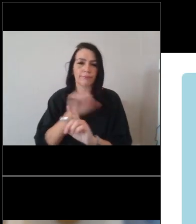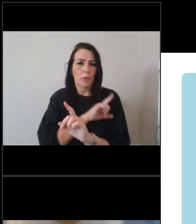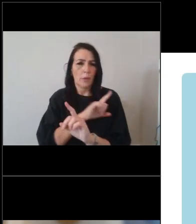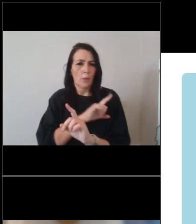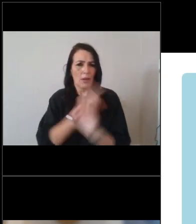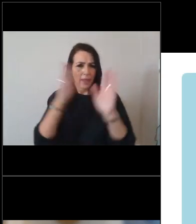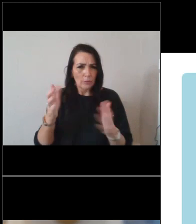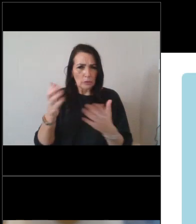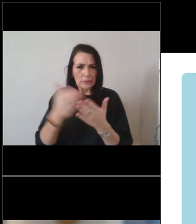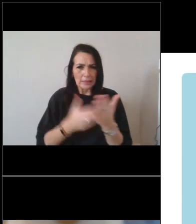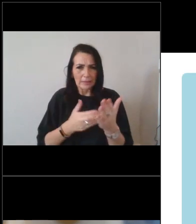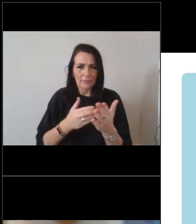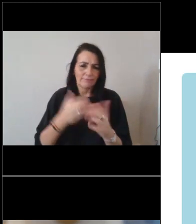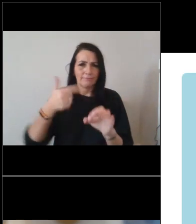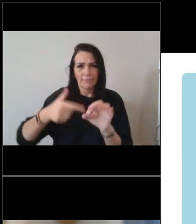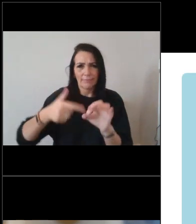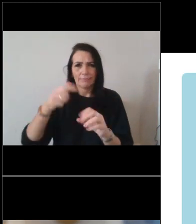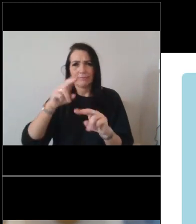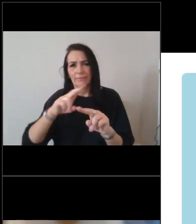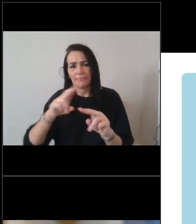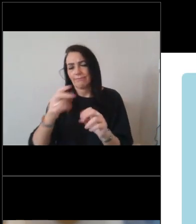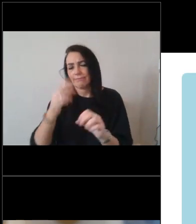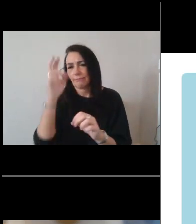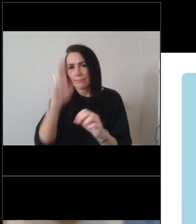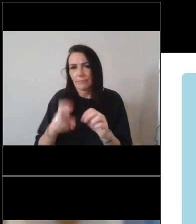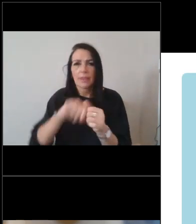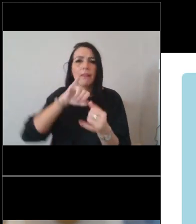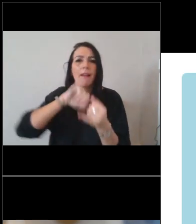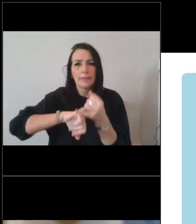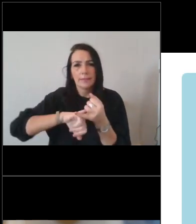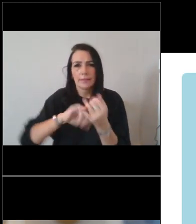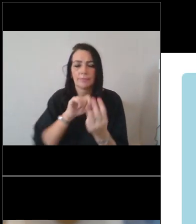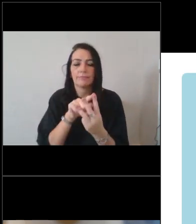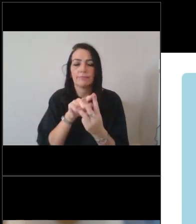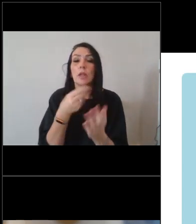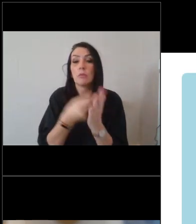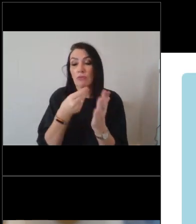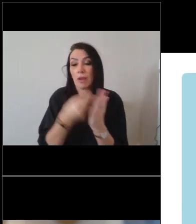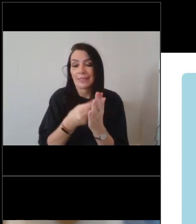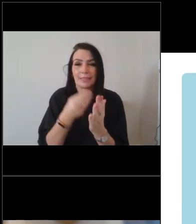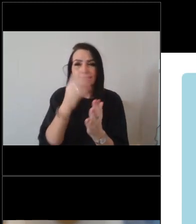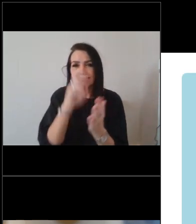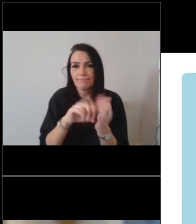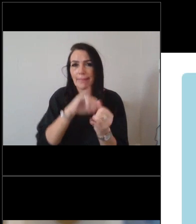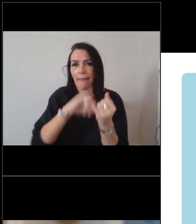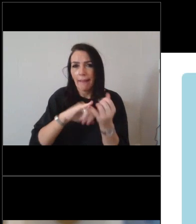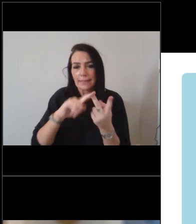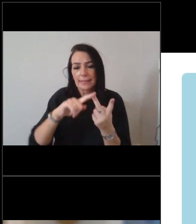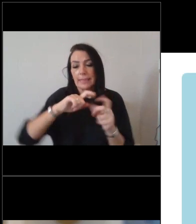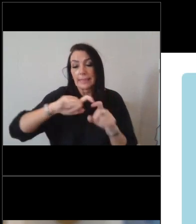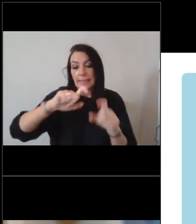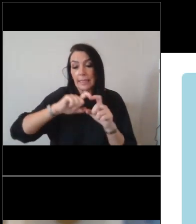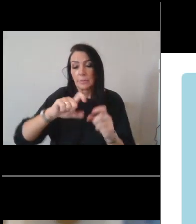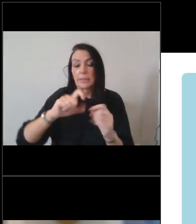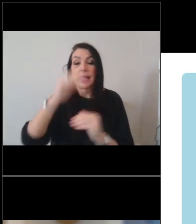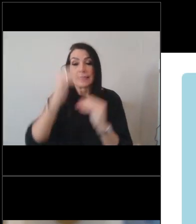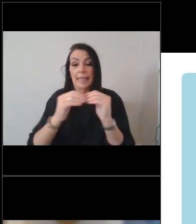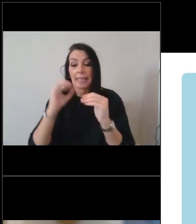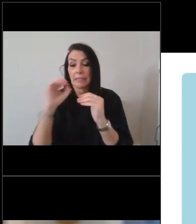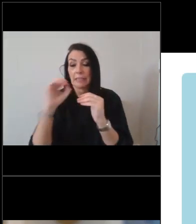save energy. So I'll focus on 3 areas. So we've got energy prices, sustainability, and net zero.